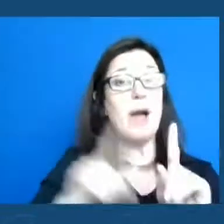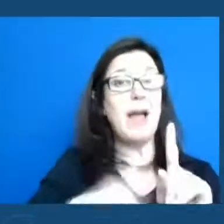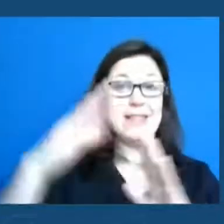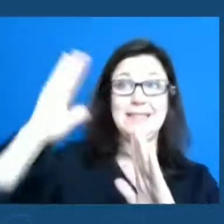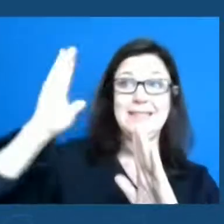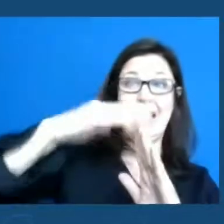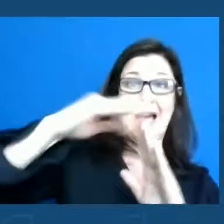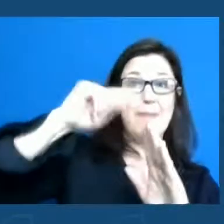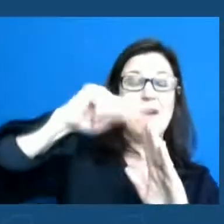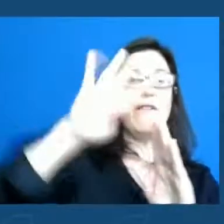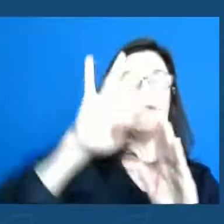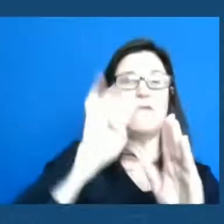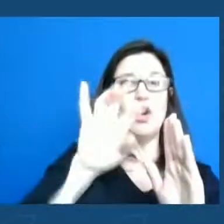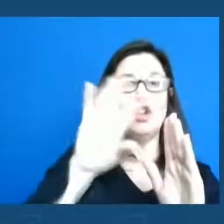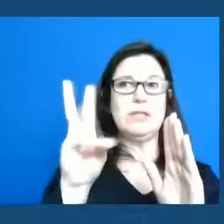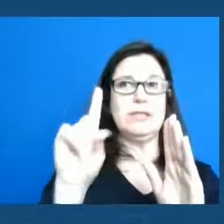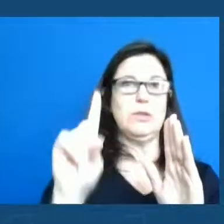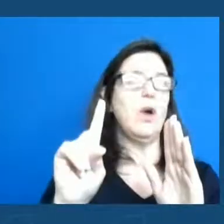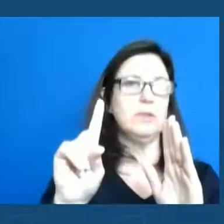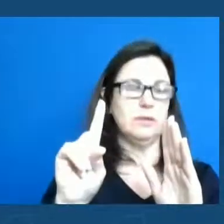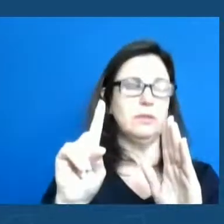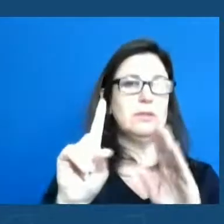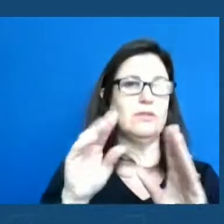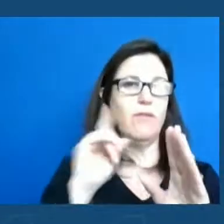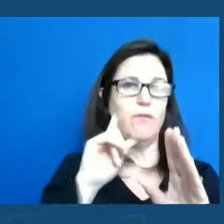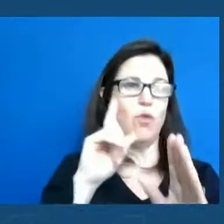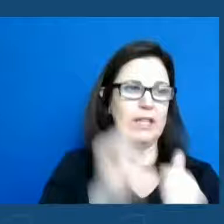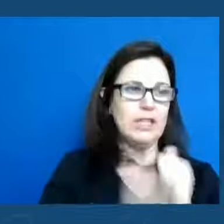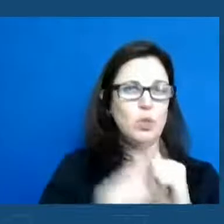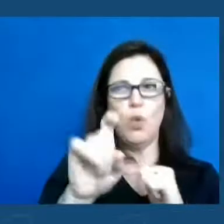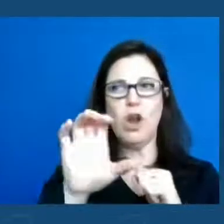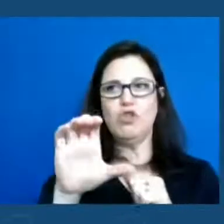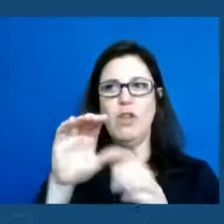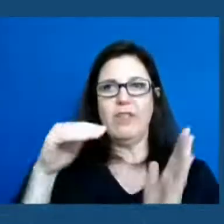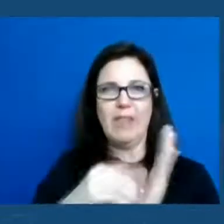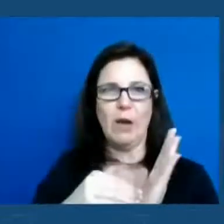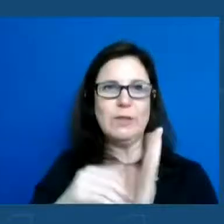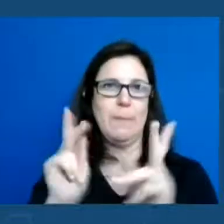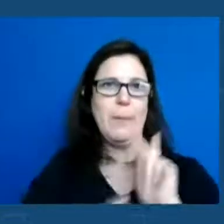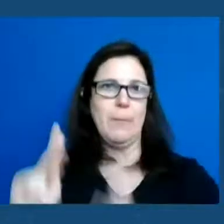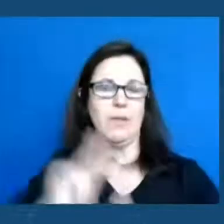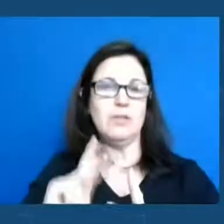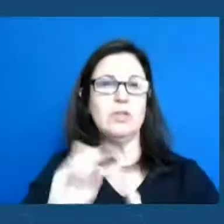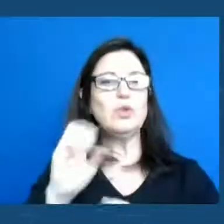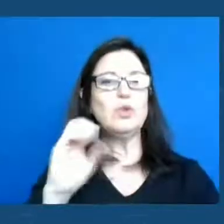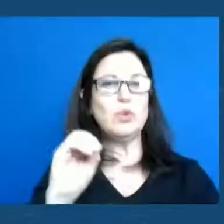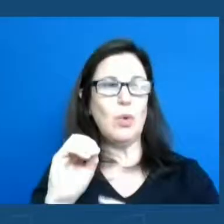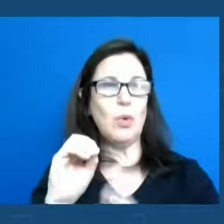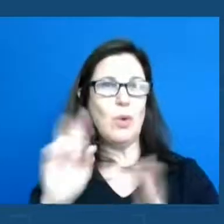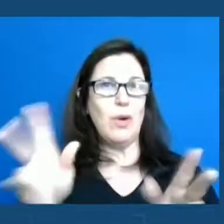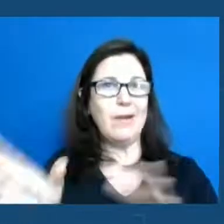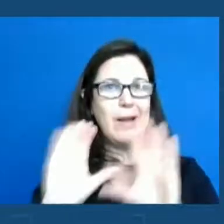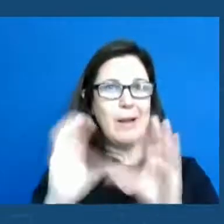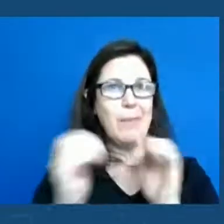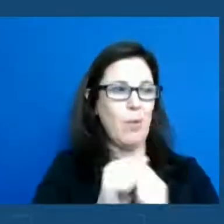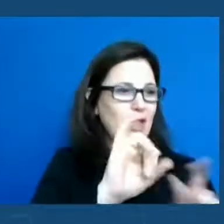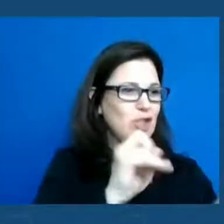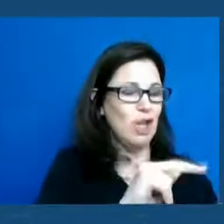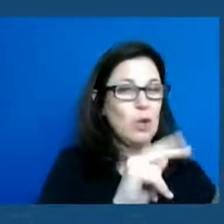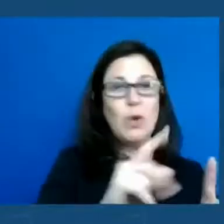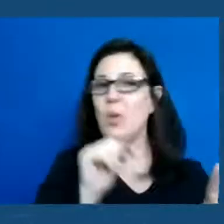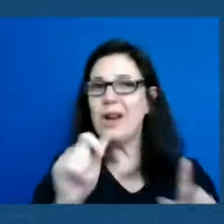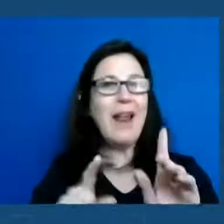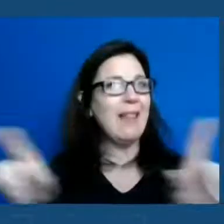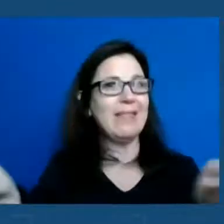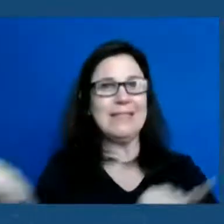at 461 per 100,000. So just to give you the context of where we were in January. So we're a long way from the peak,